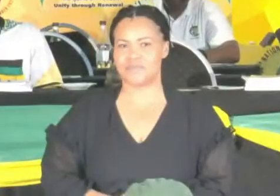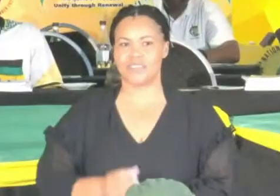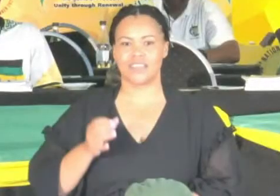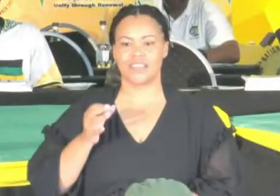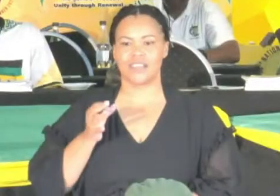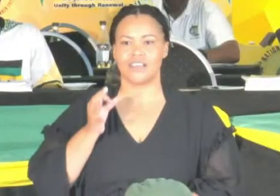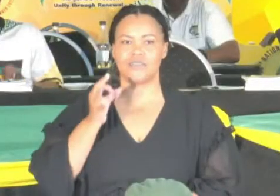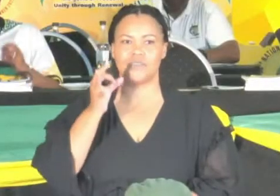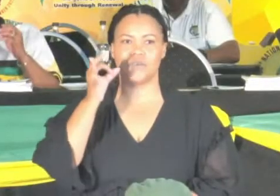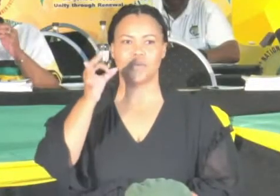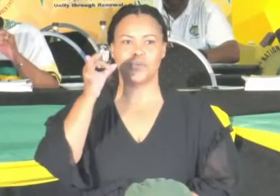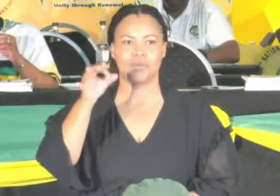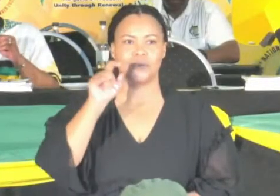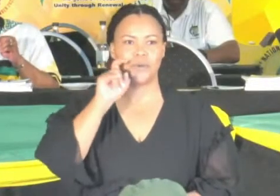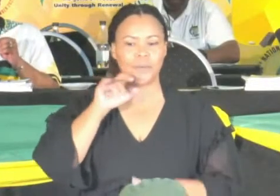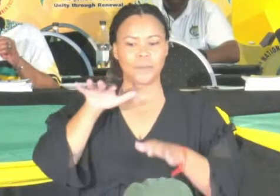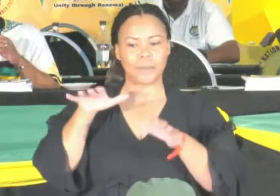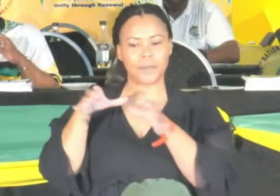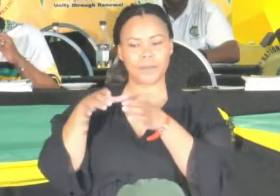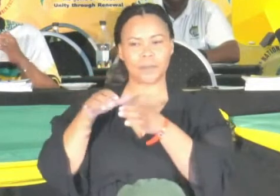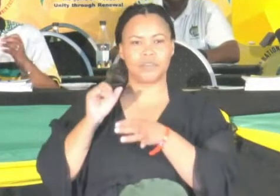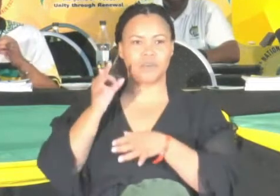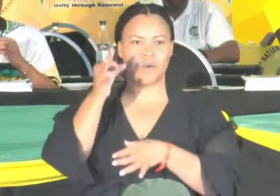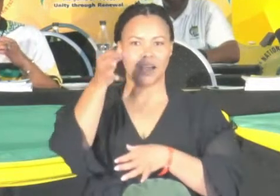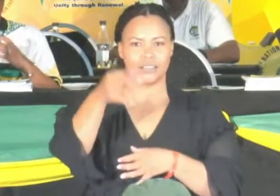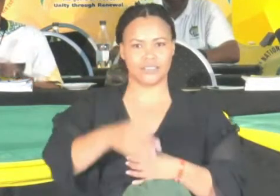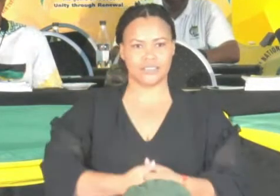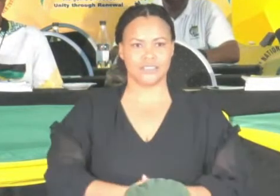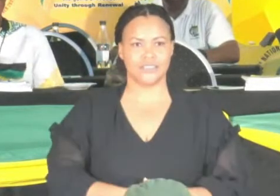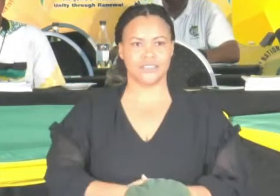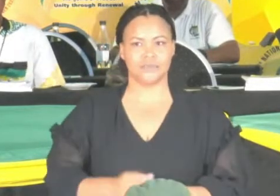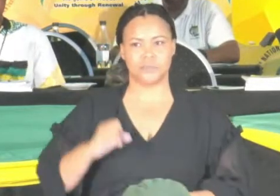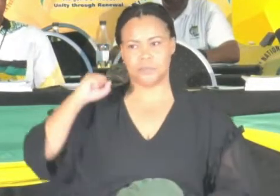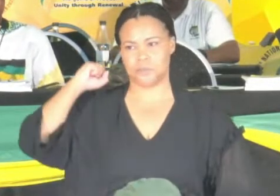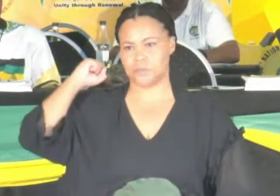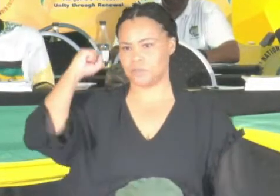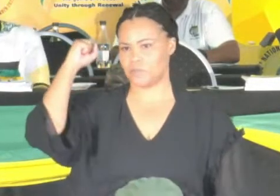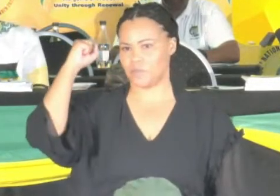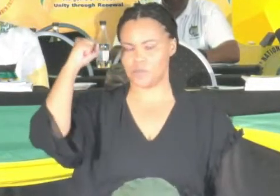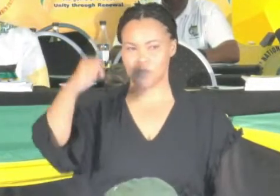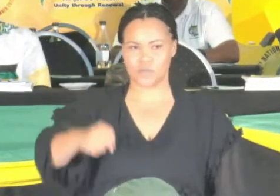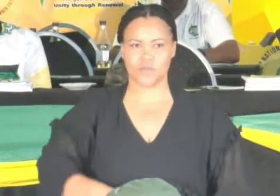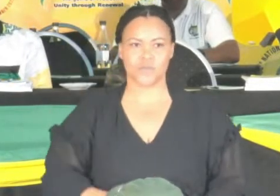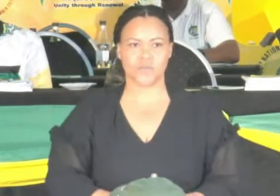Forward with the Veterans League, forward. Forward. Amandla.